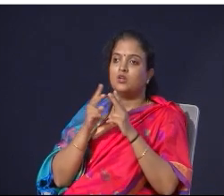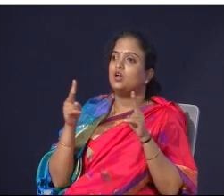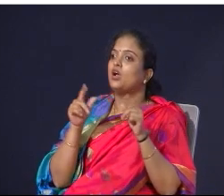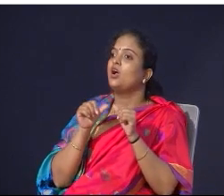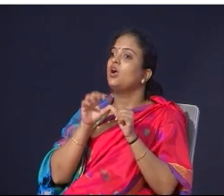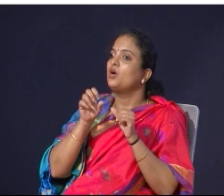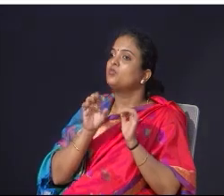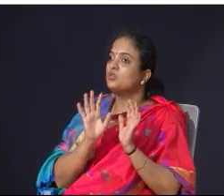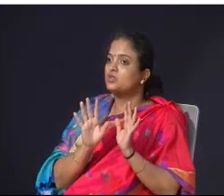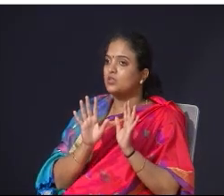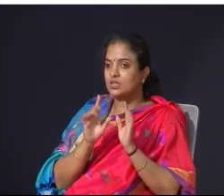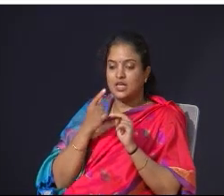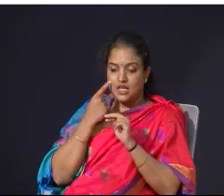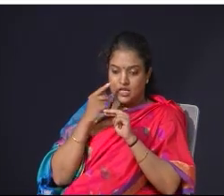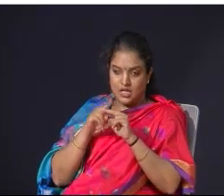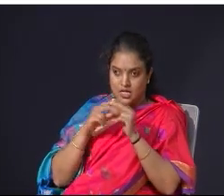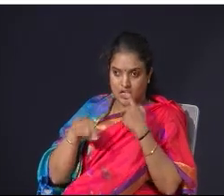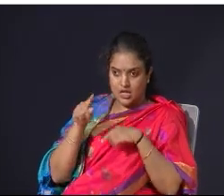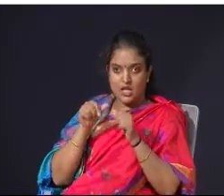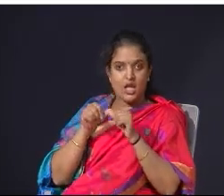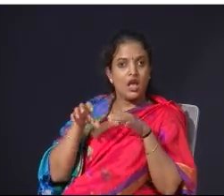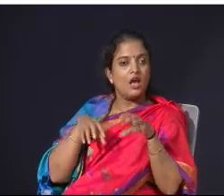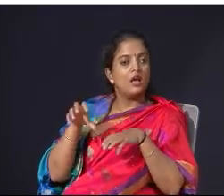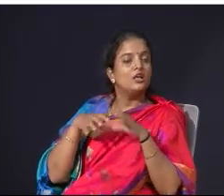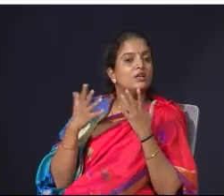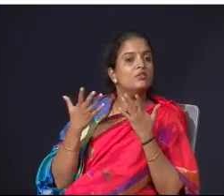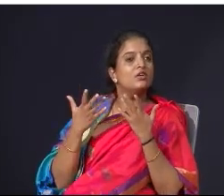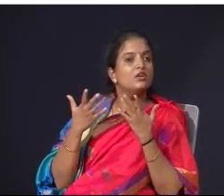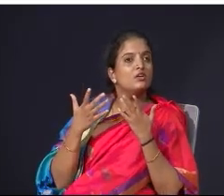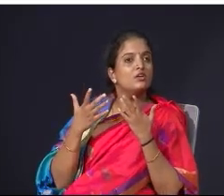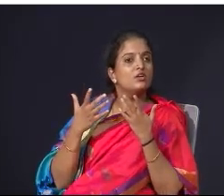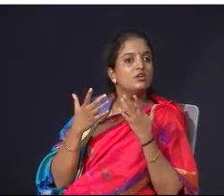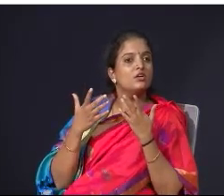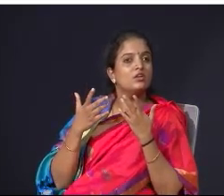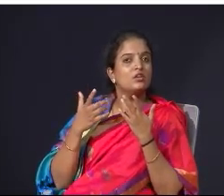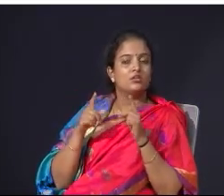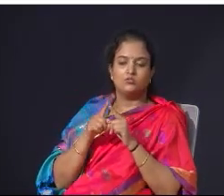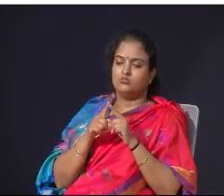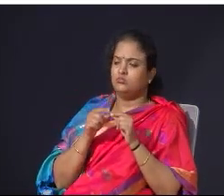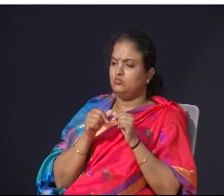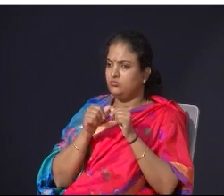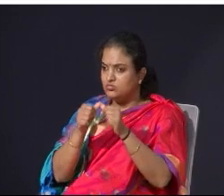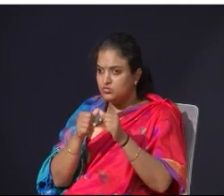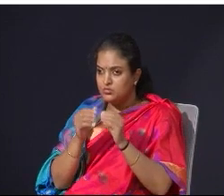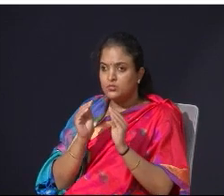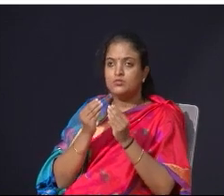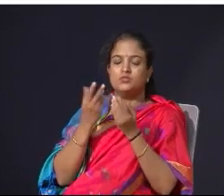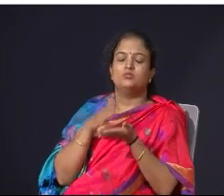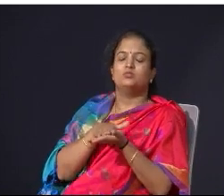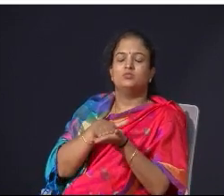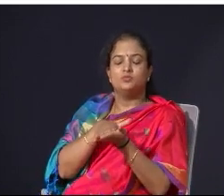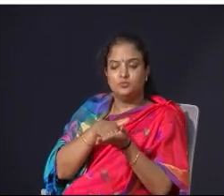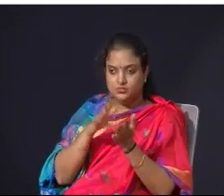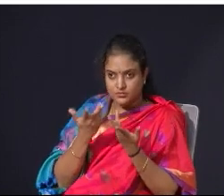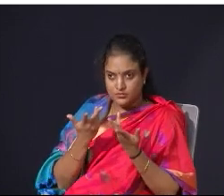is not that if a child cannot do an activity with his residual vision, we can complement it with the tactile,